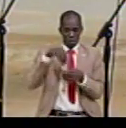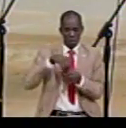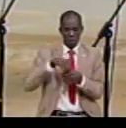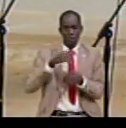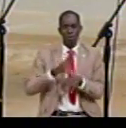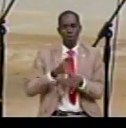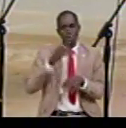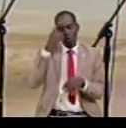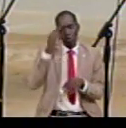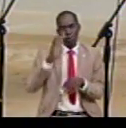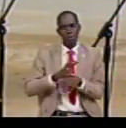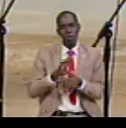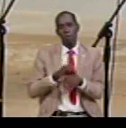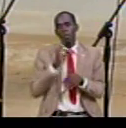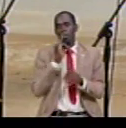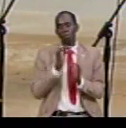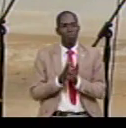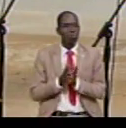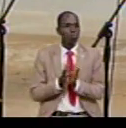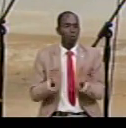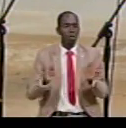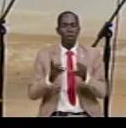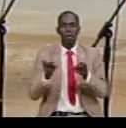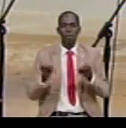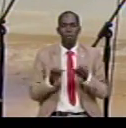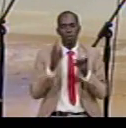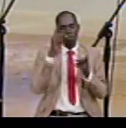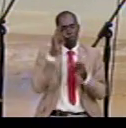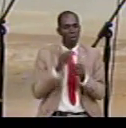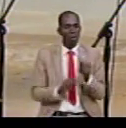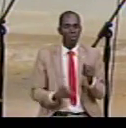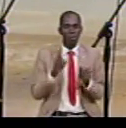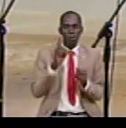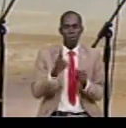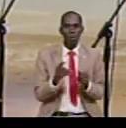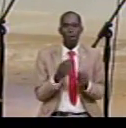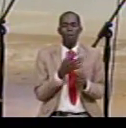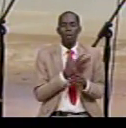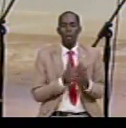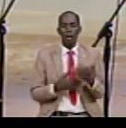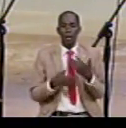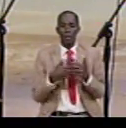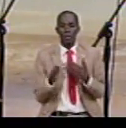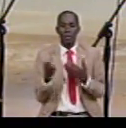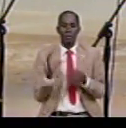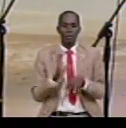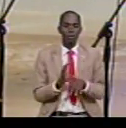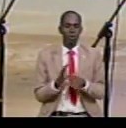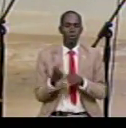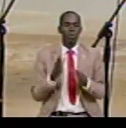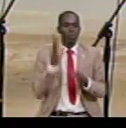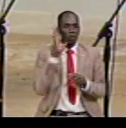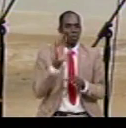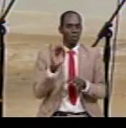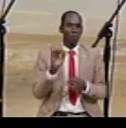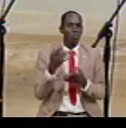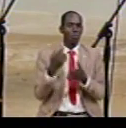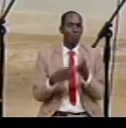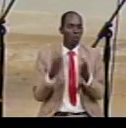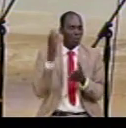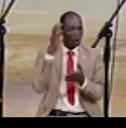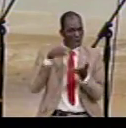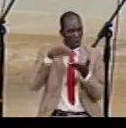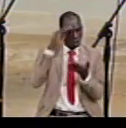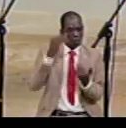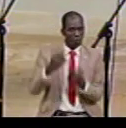place, and false prophets will come. They will invite you after the message. They will say, come, I can give you another alternative to the message that our Father in the Lord has